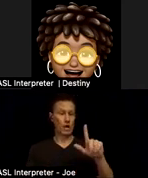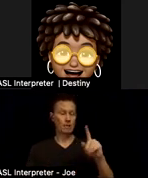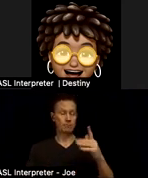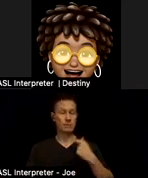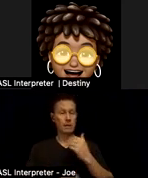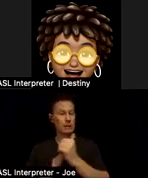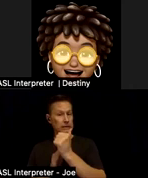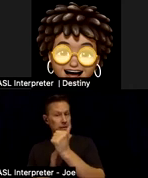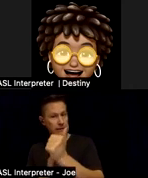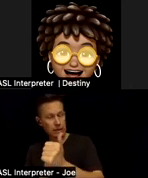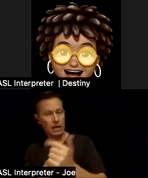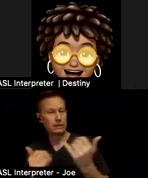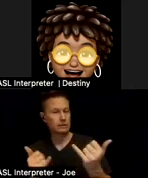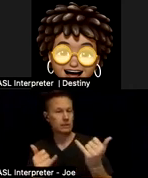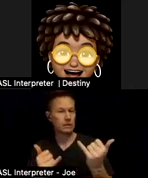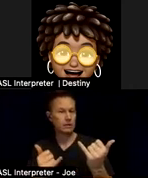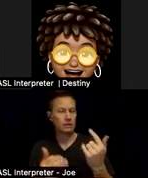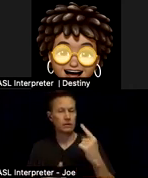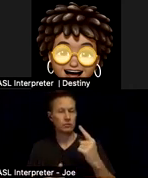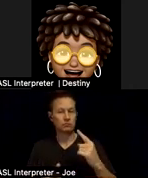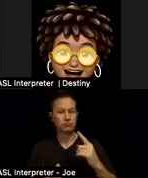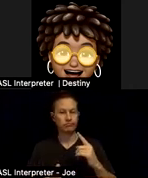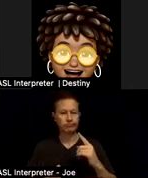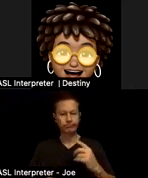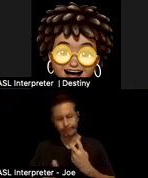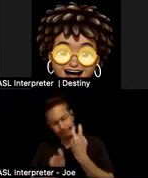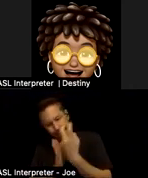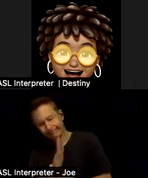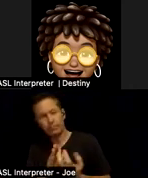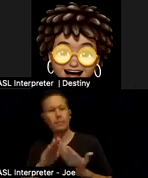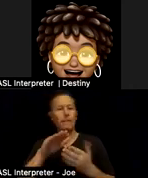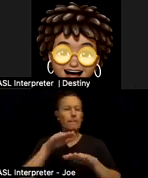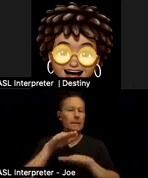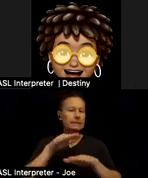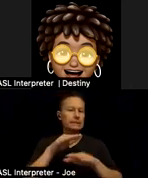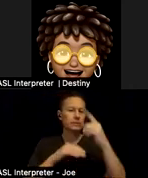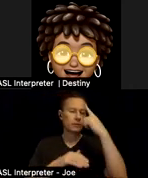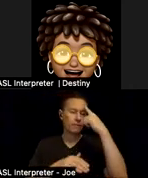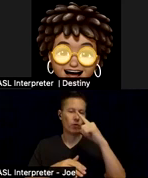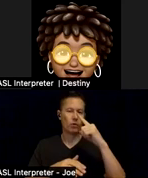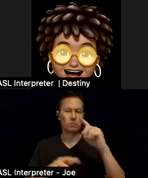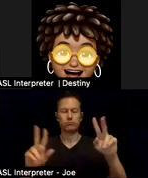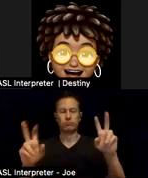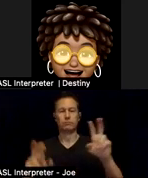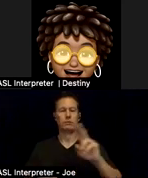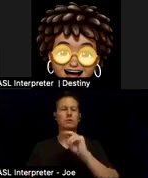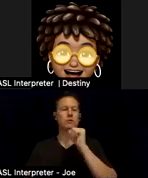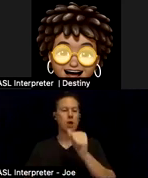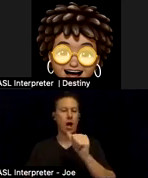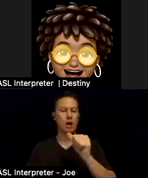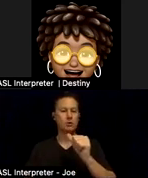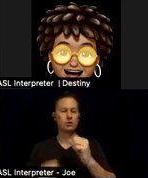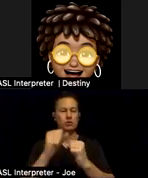as we dive into the basics of what is called non-structural